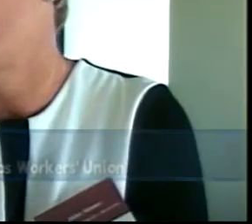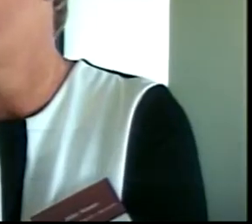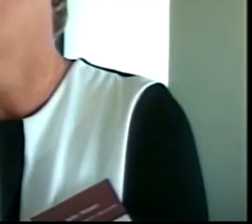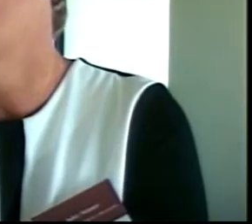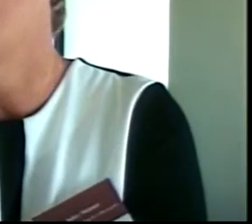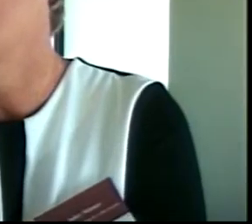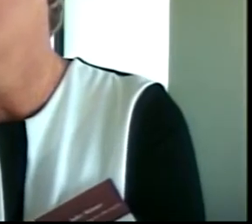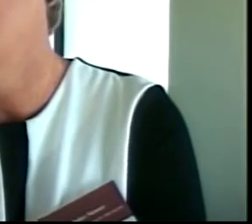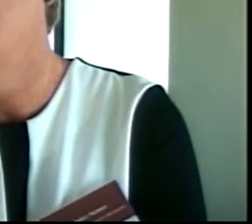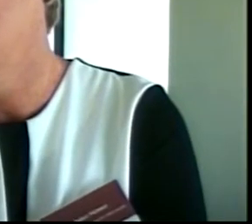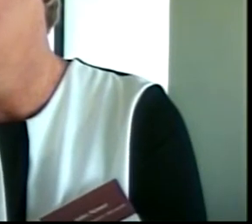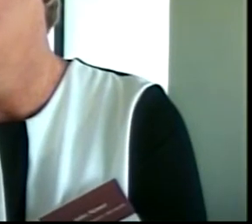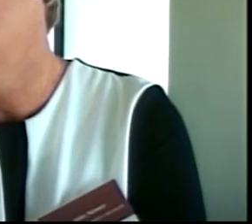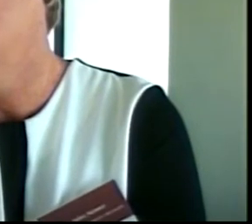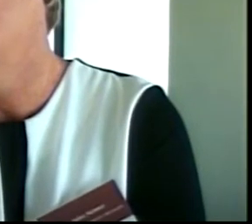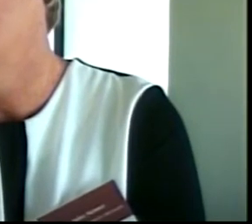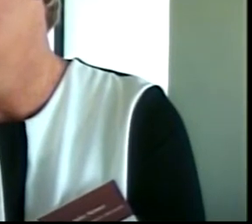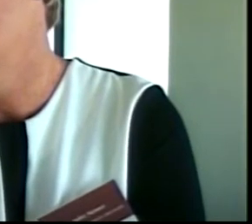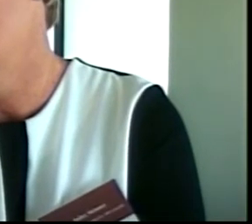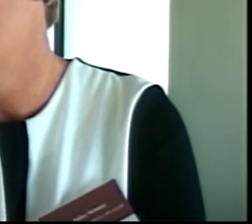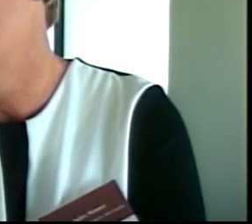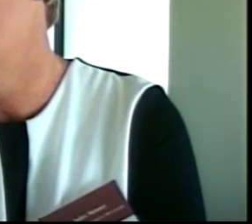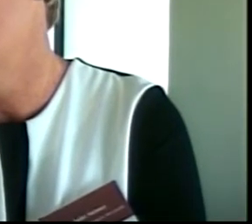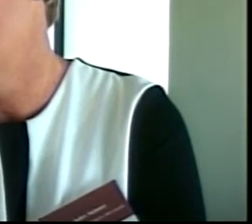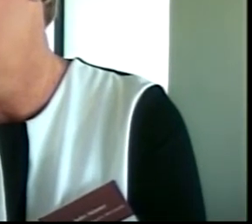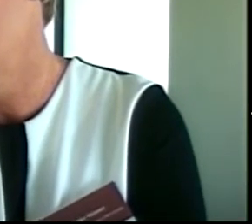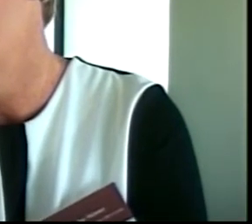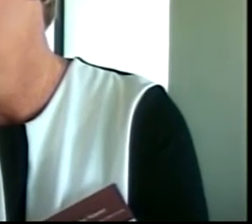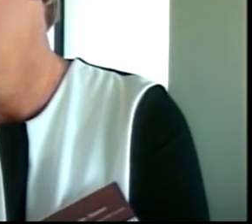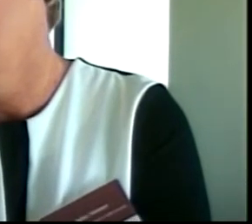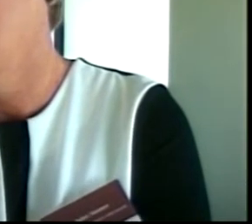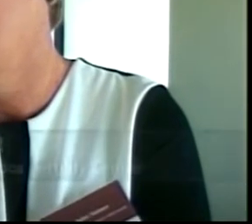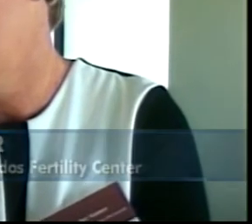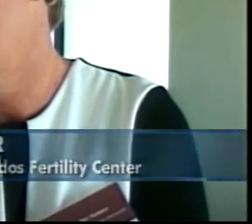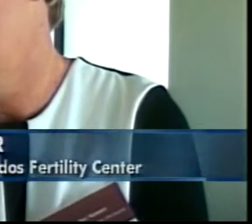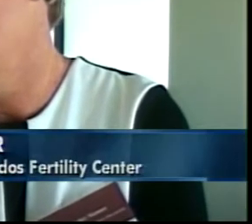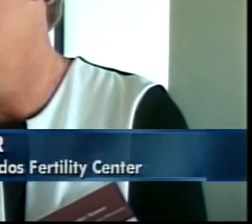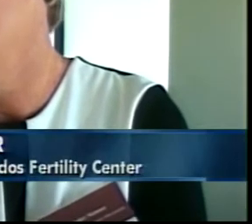donors volunteer eggs, and these eggs will then be donated to a recipient